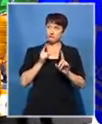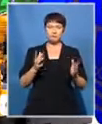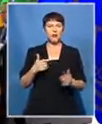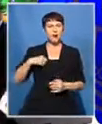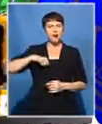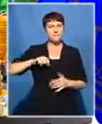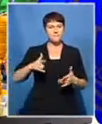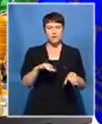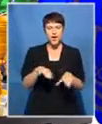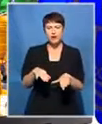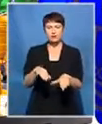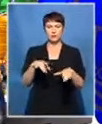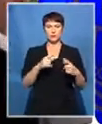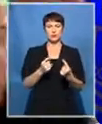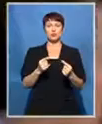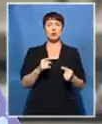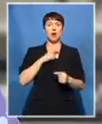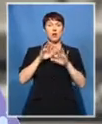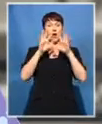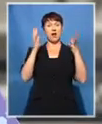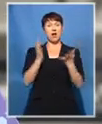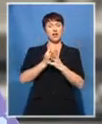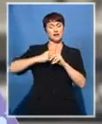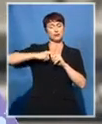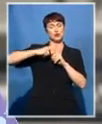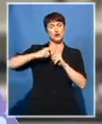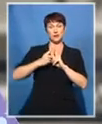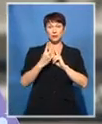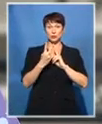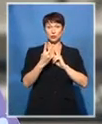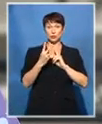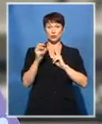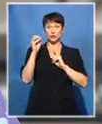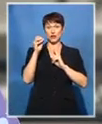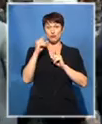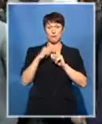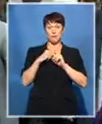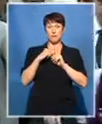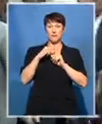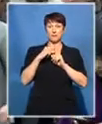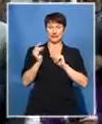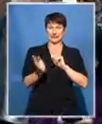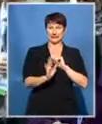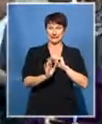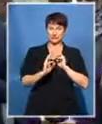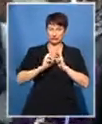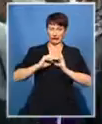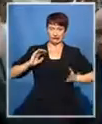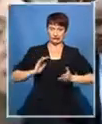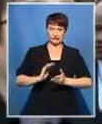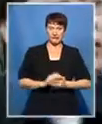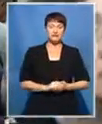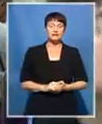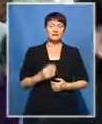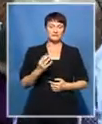on actions to ensure the world's temperature does not rise by more than 2 degrees Celsius. 40,000 delegates will hold talks until